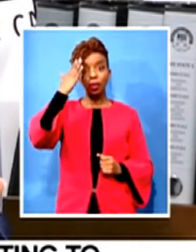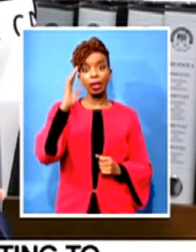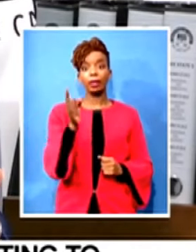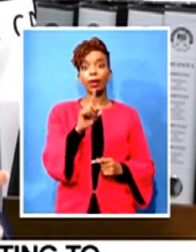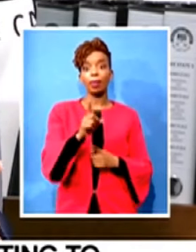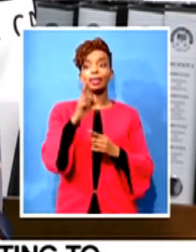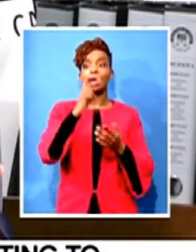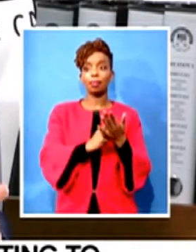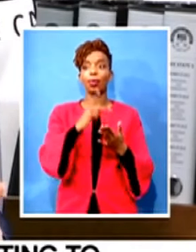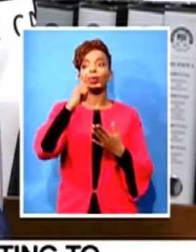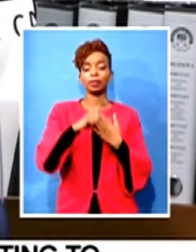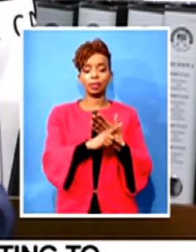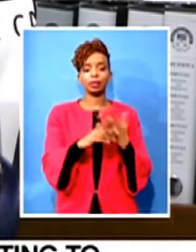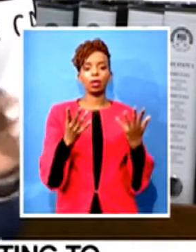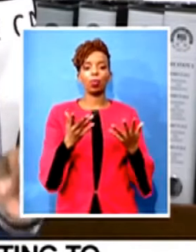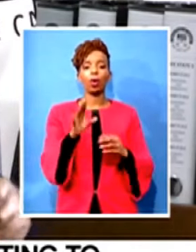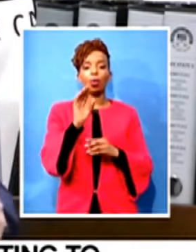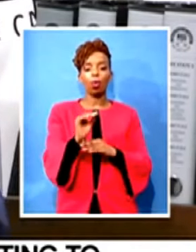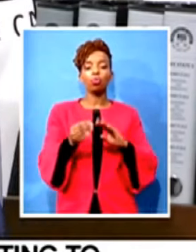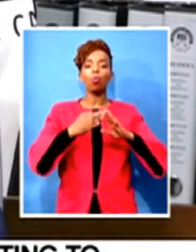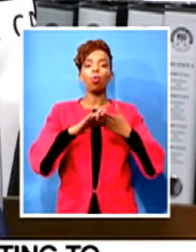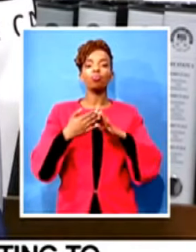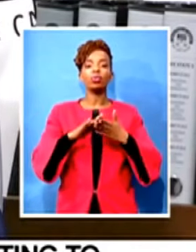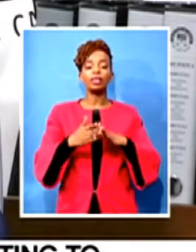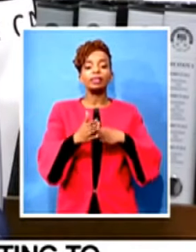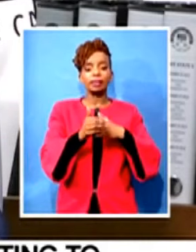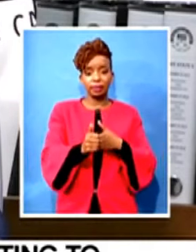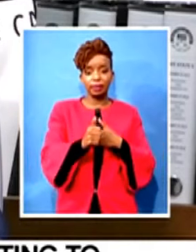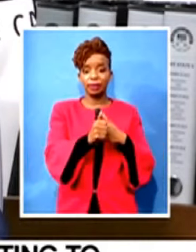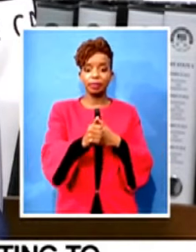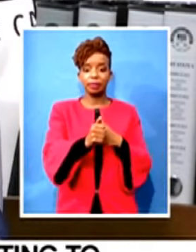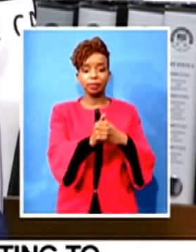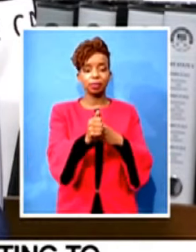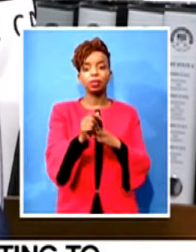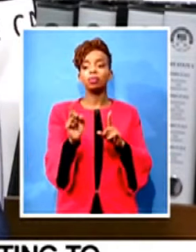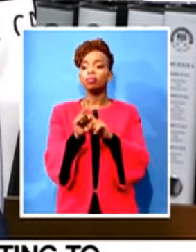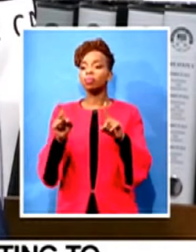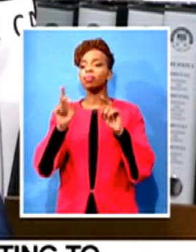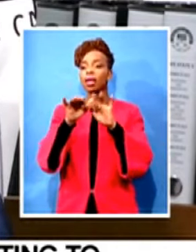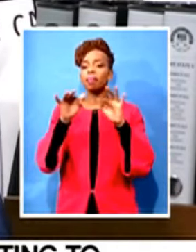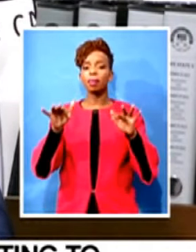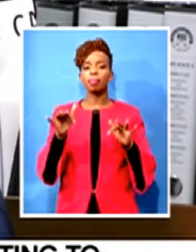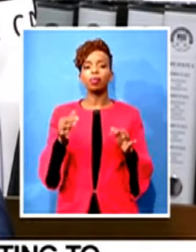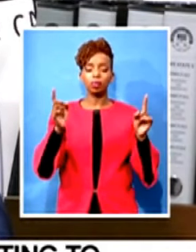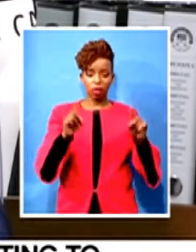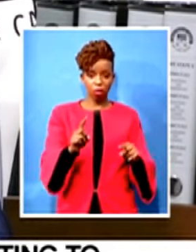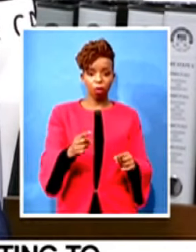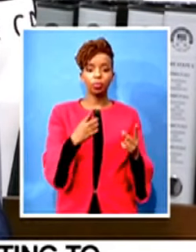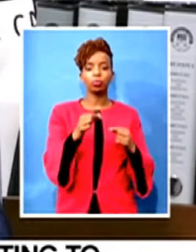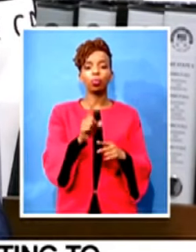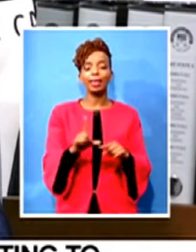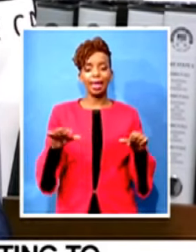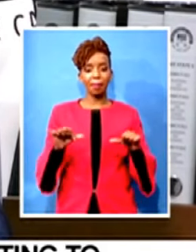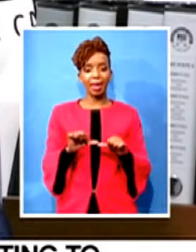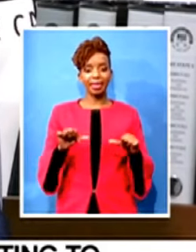and count the potholes, to go and measure them physically, but they did that in the houses.